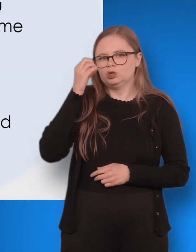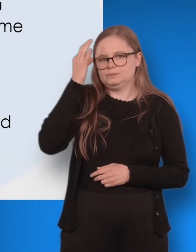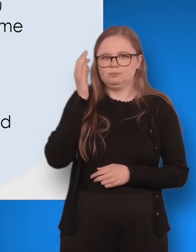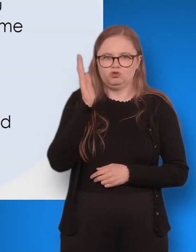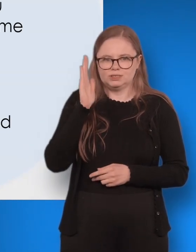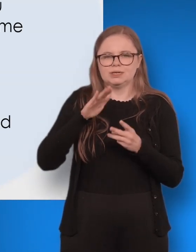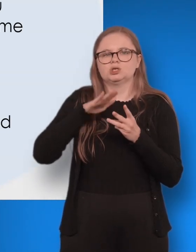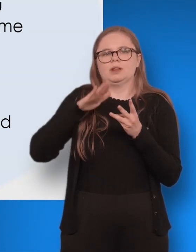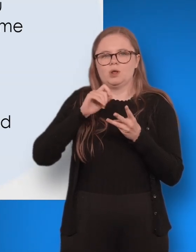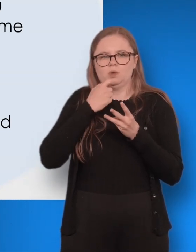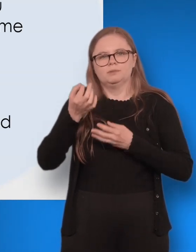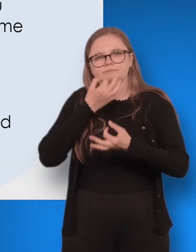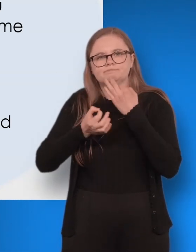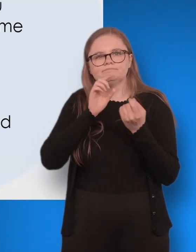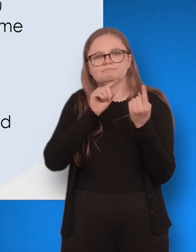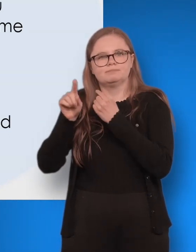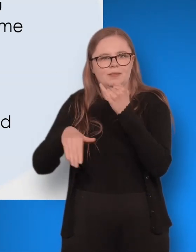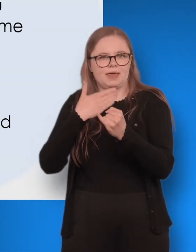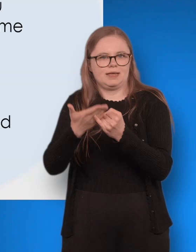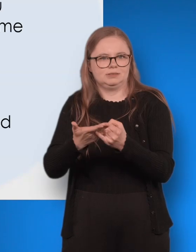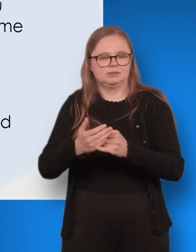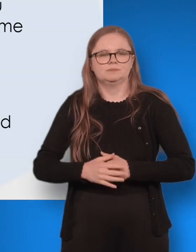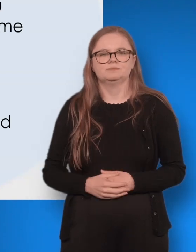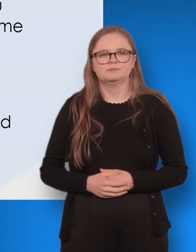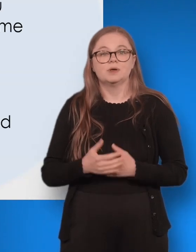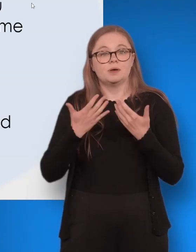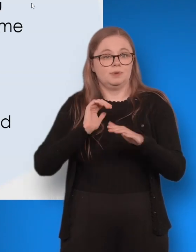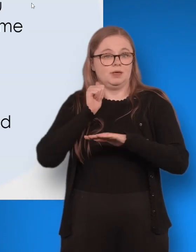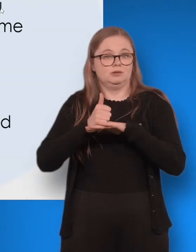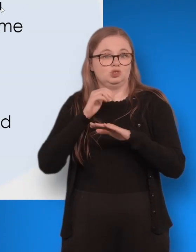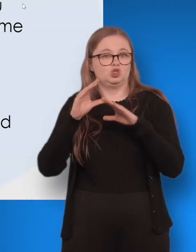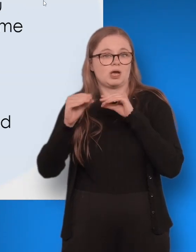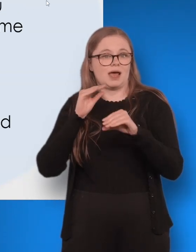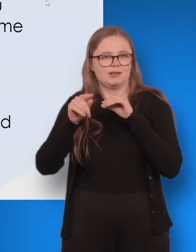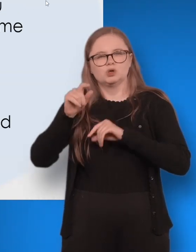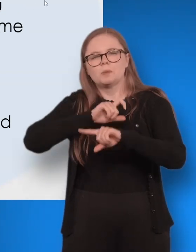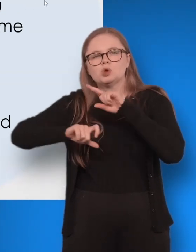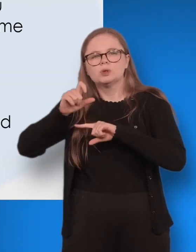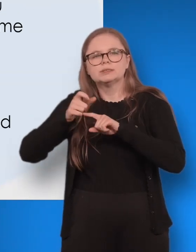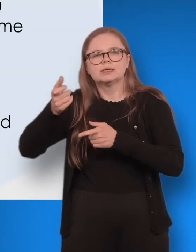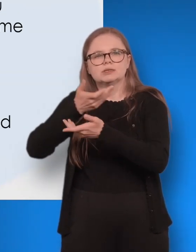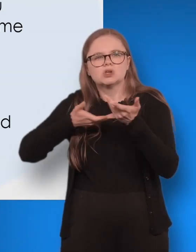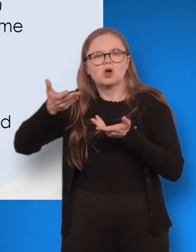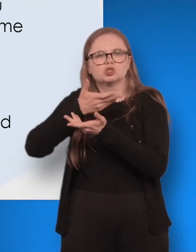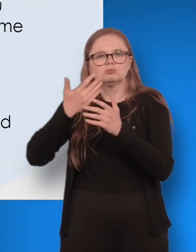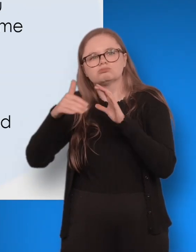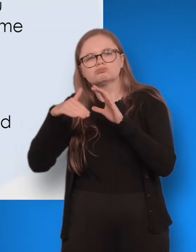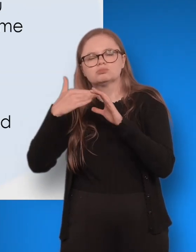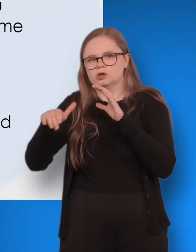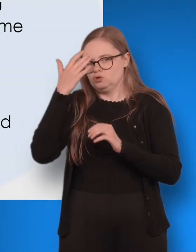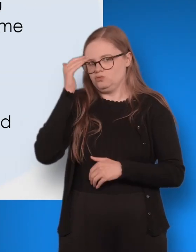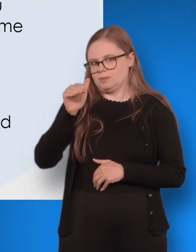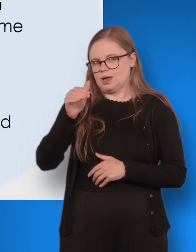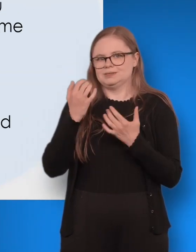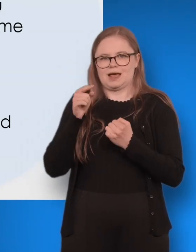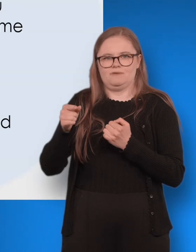for question and answers at the end. Chat is also enabled for kind of a community discussion. And again, just a reminder of the code